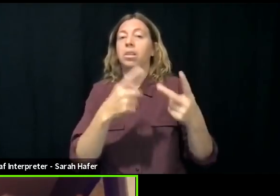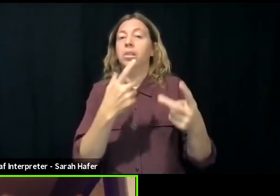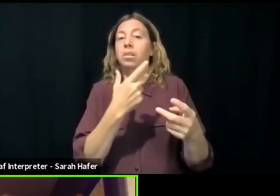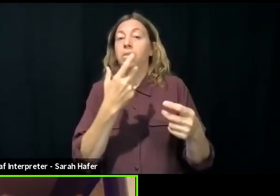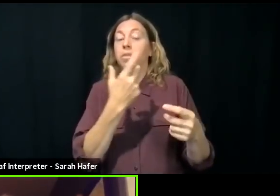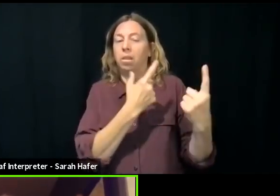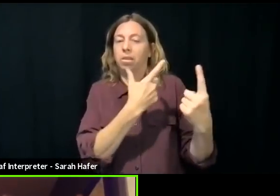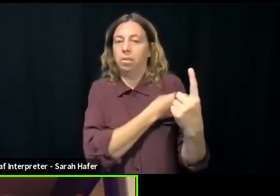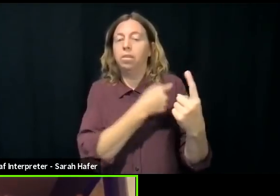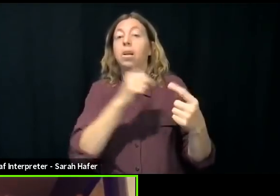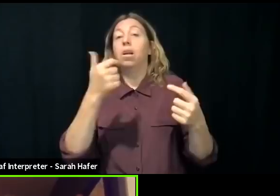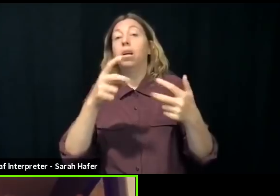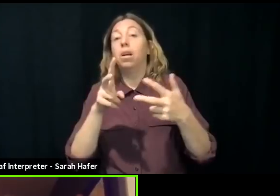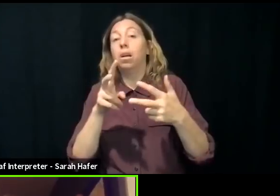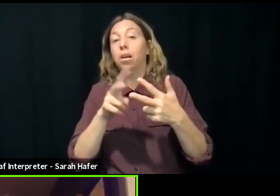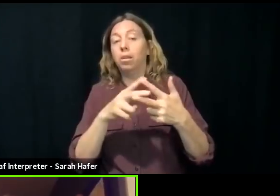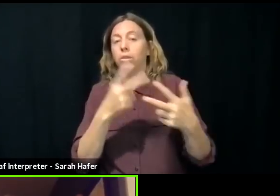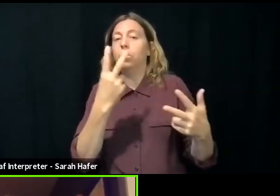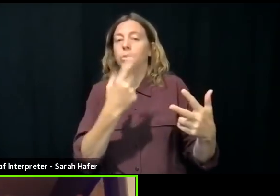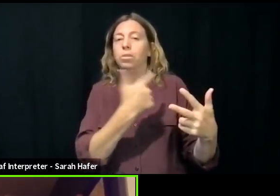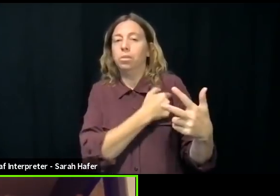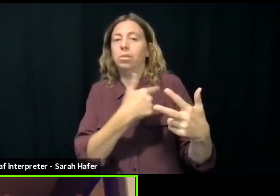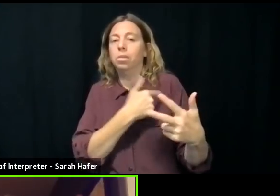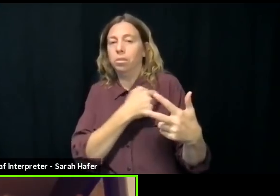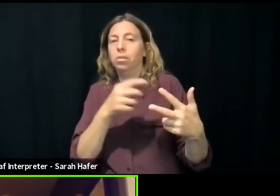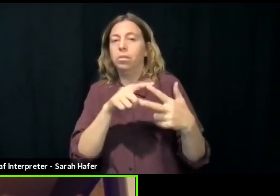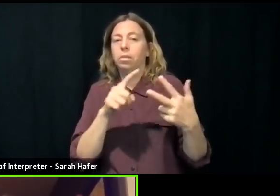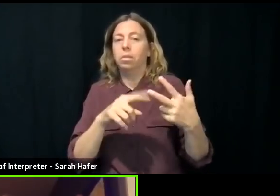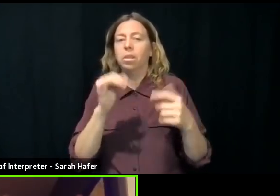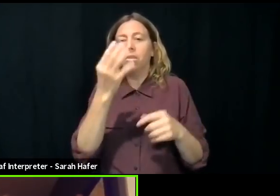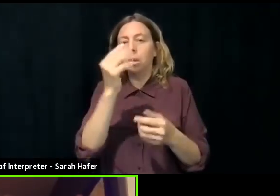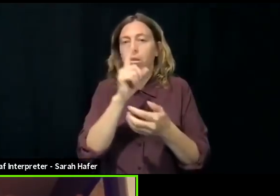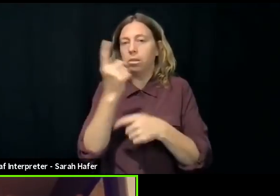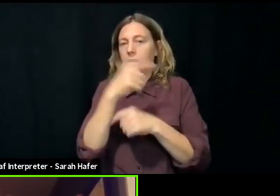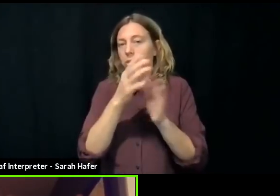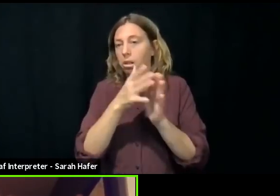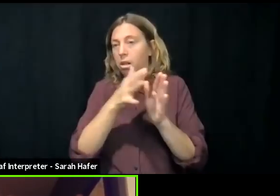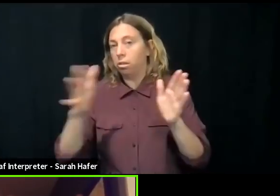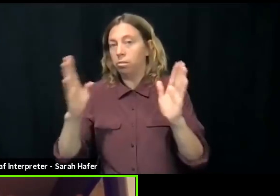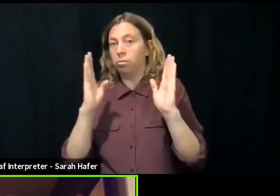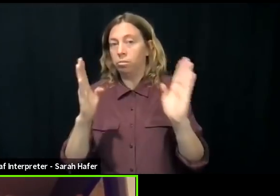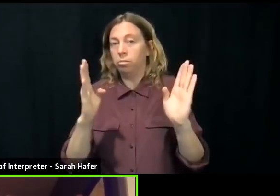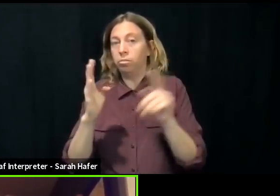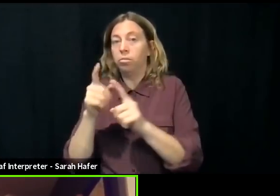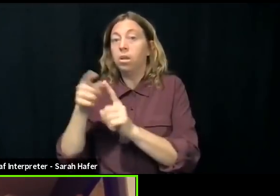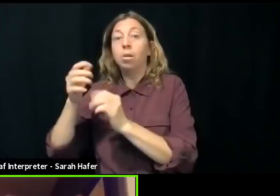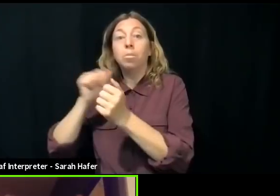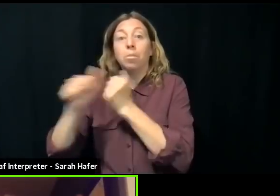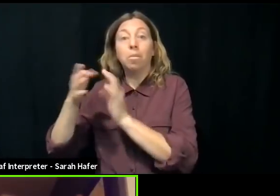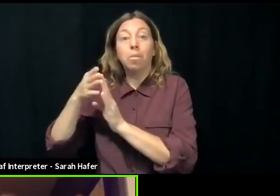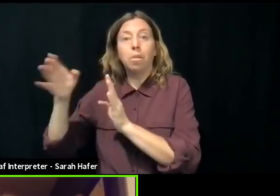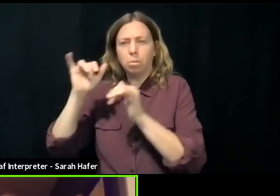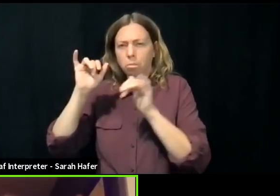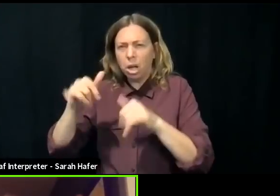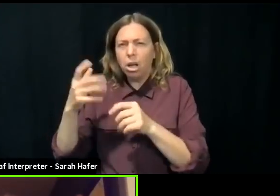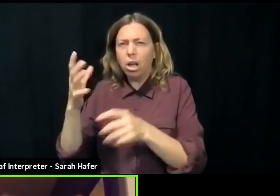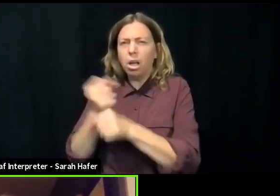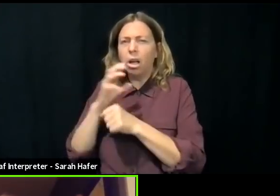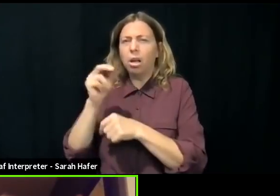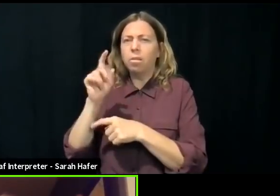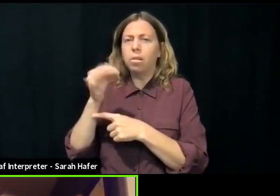final vaccination. That's what the Centers for Disease Control and Prevention and OHA label as a breakthrough case.